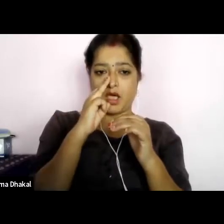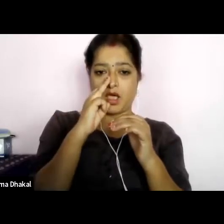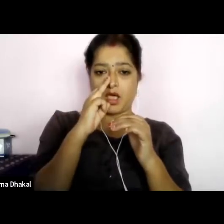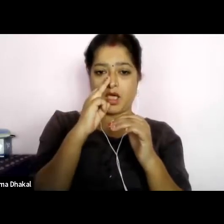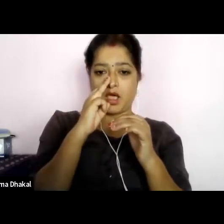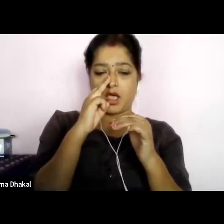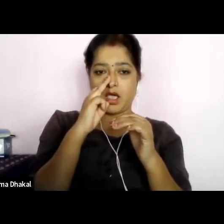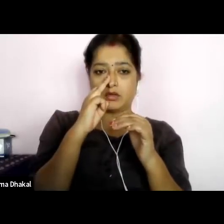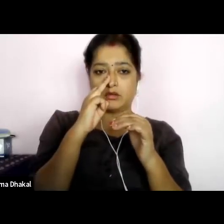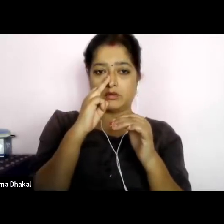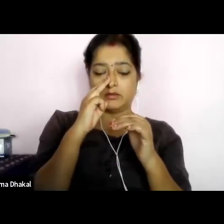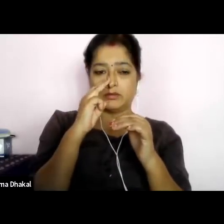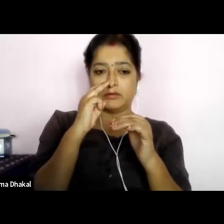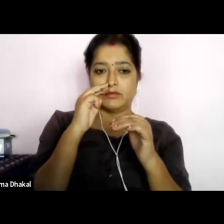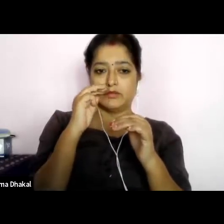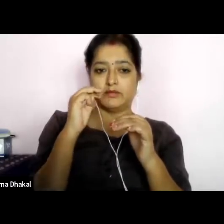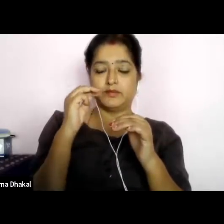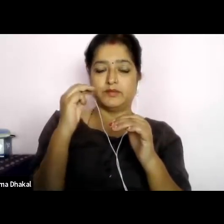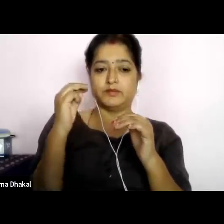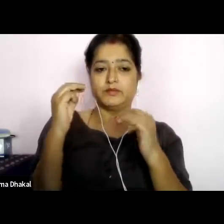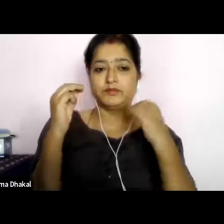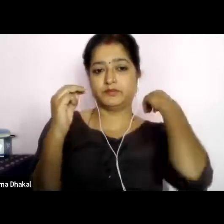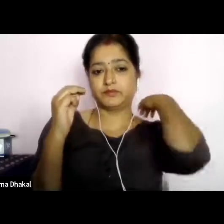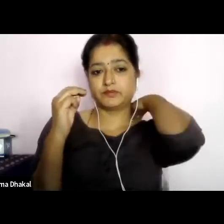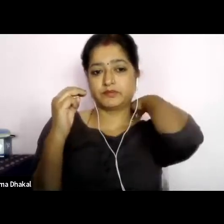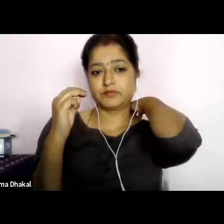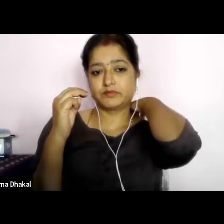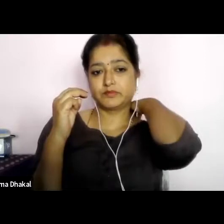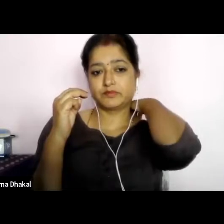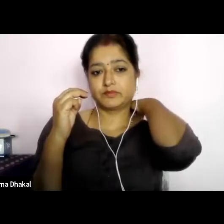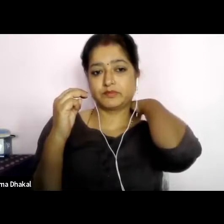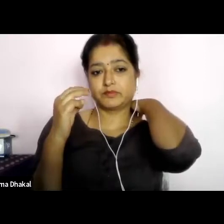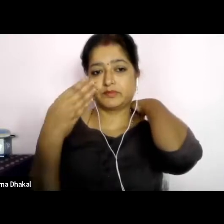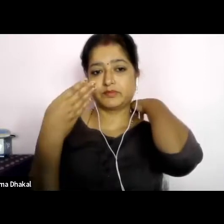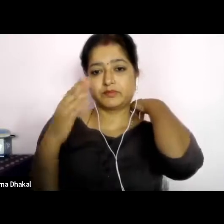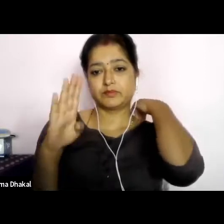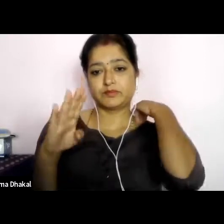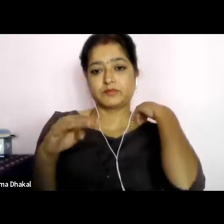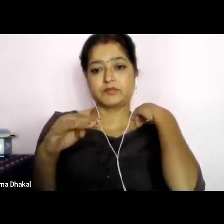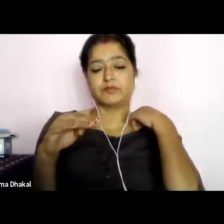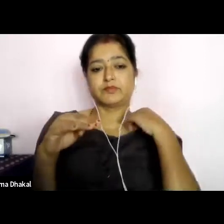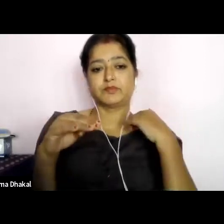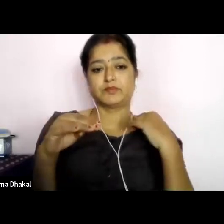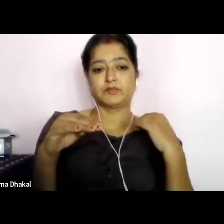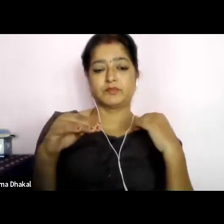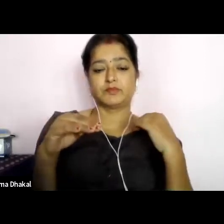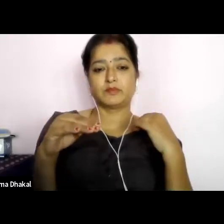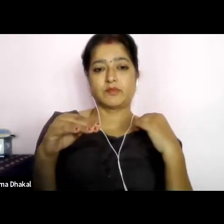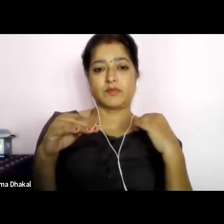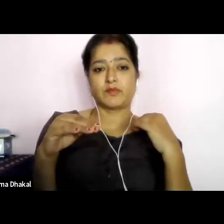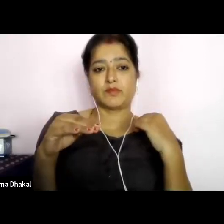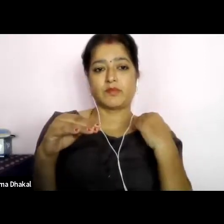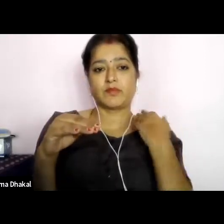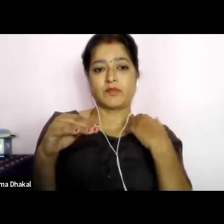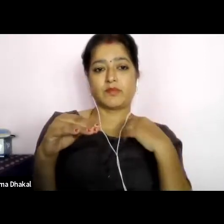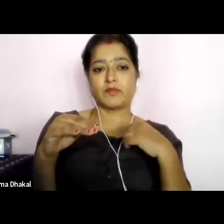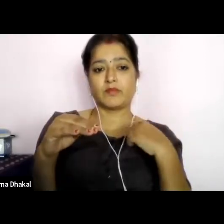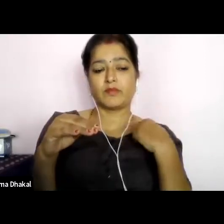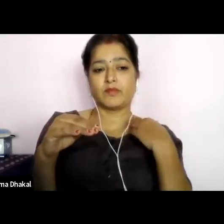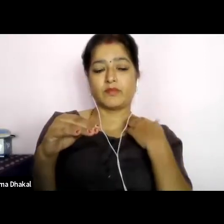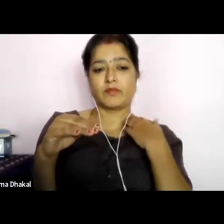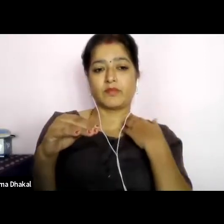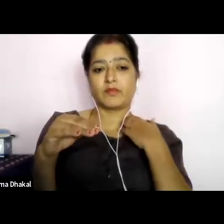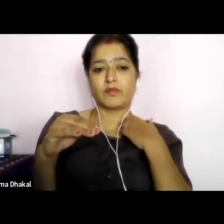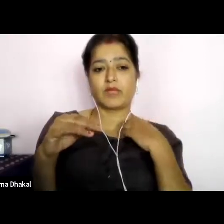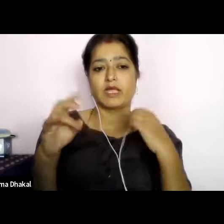of the University of the West Indies and holds both a Bachelor of Science in Social Work and a Master's in Gender and